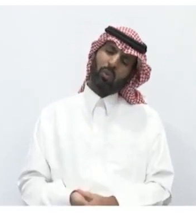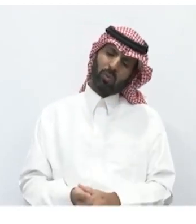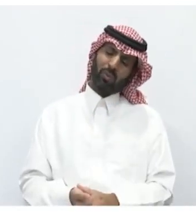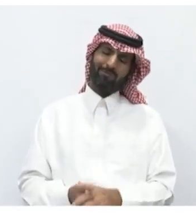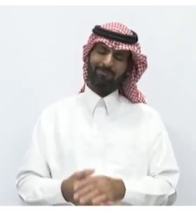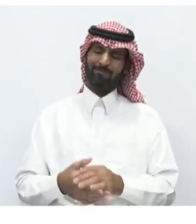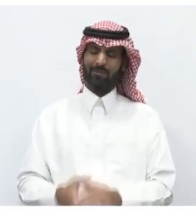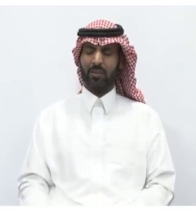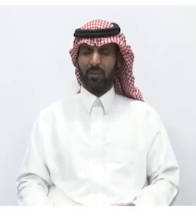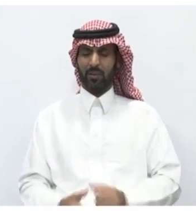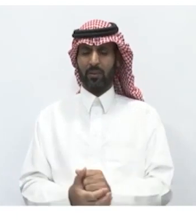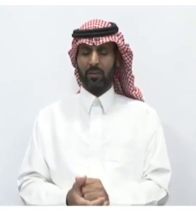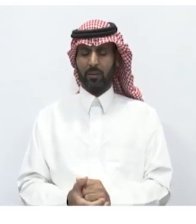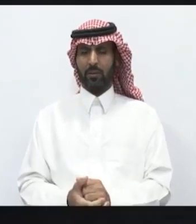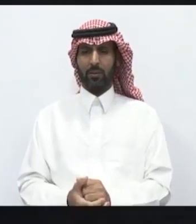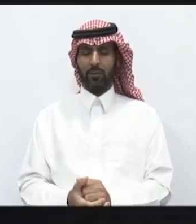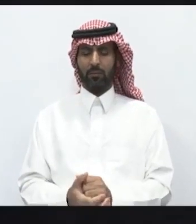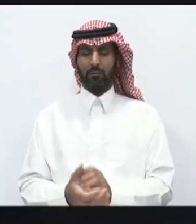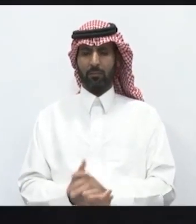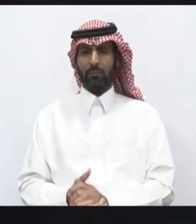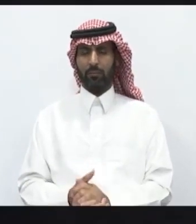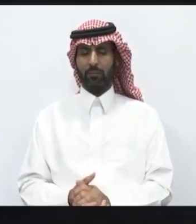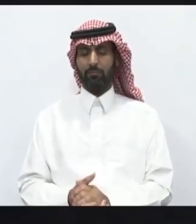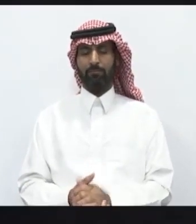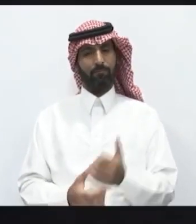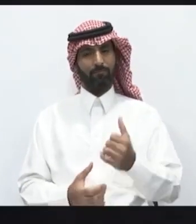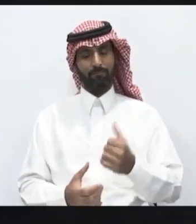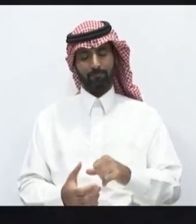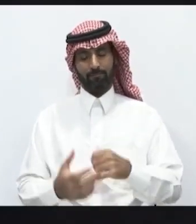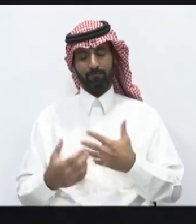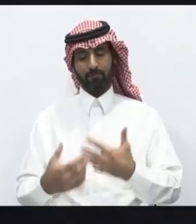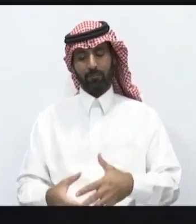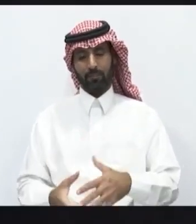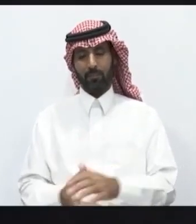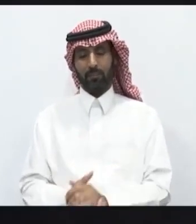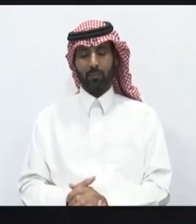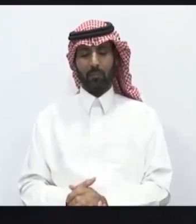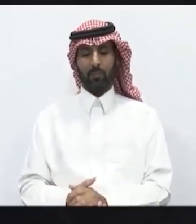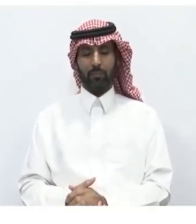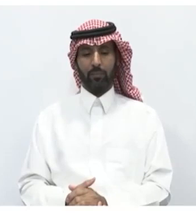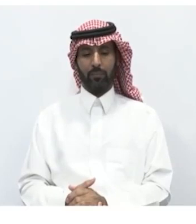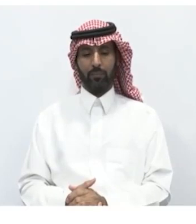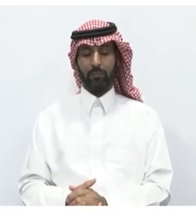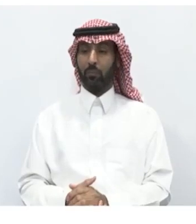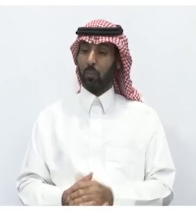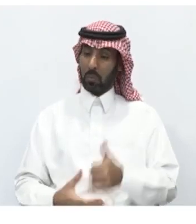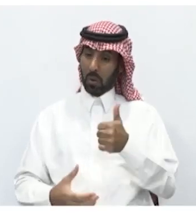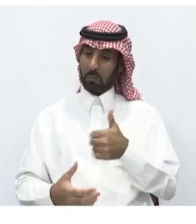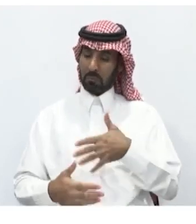disappointment when you say what a drug it means what a disappointment awesome